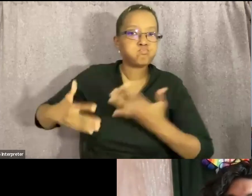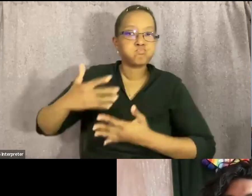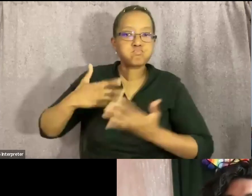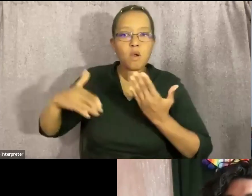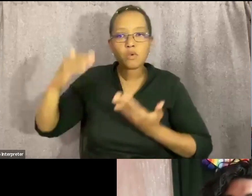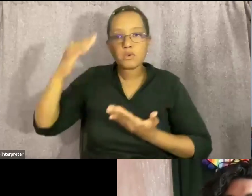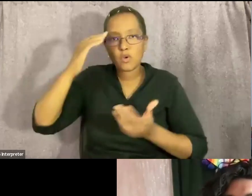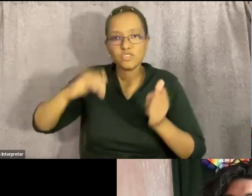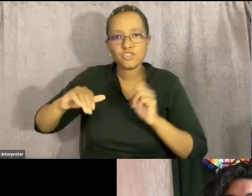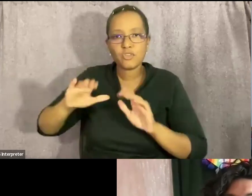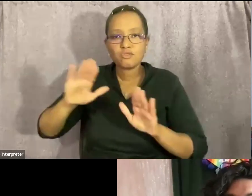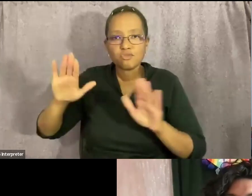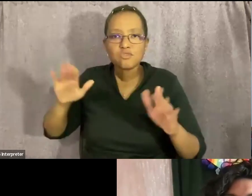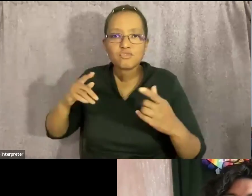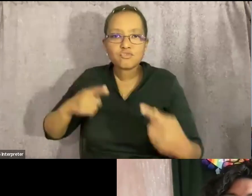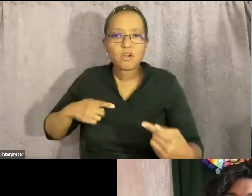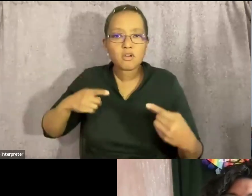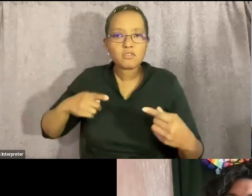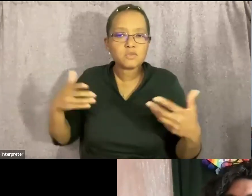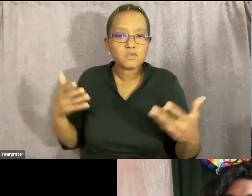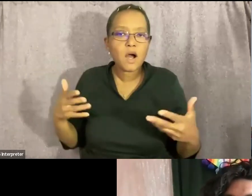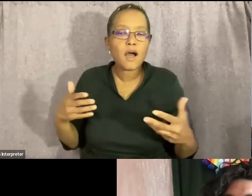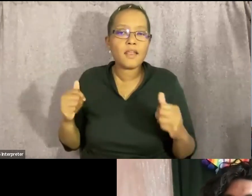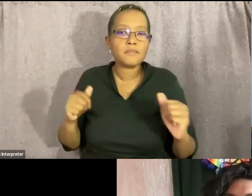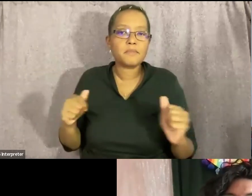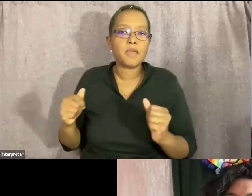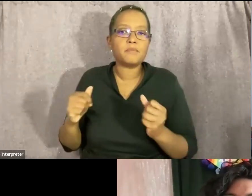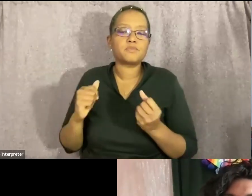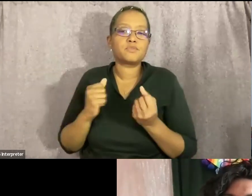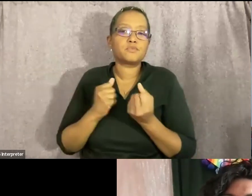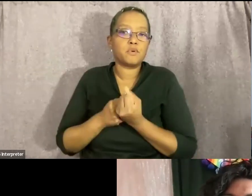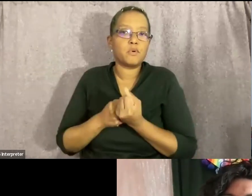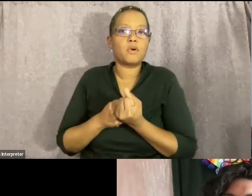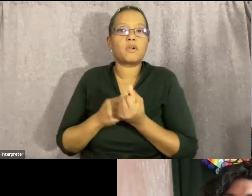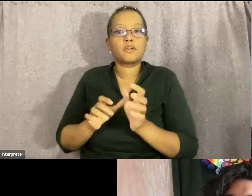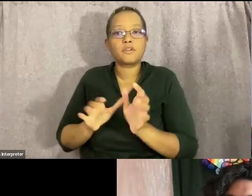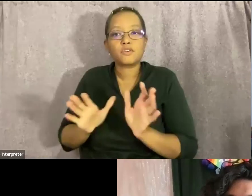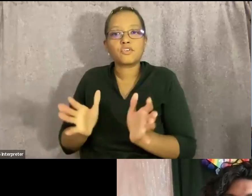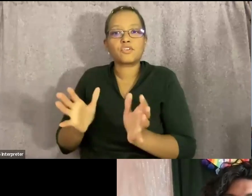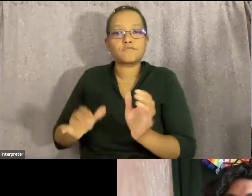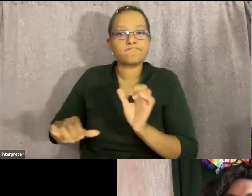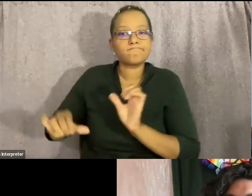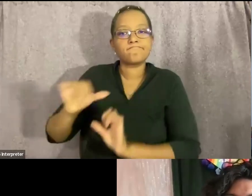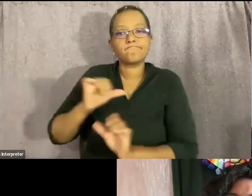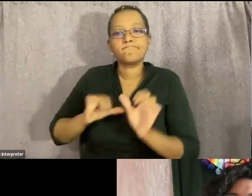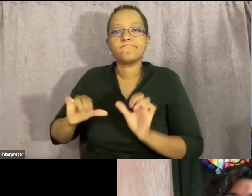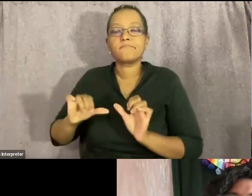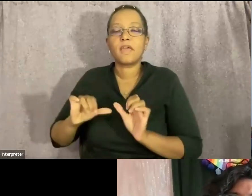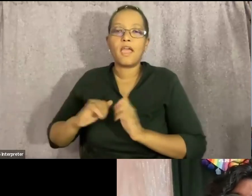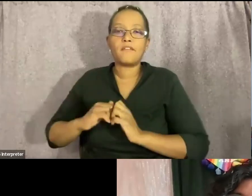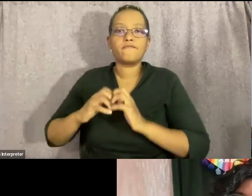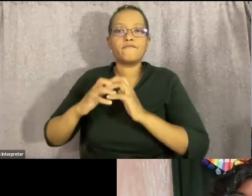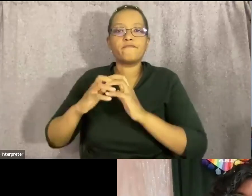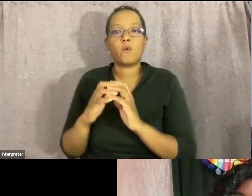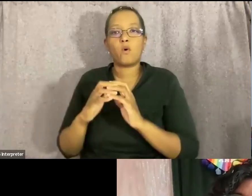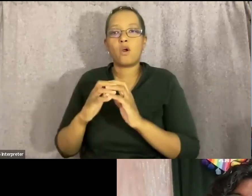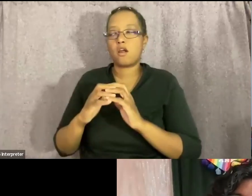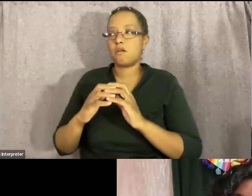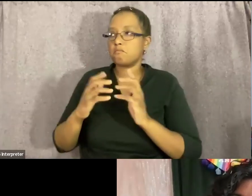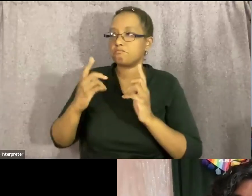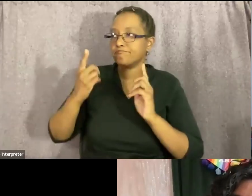or depth of community. What do you think people misunderstand about intersectionality